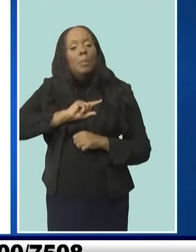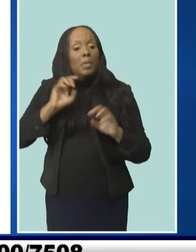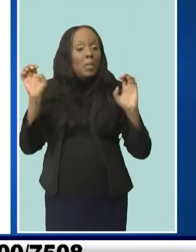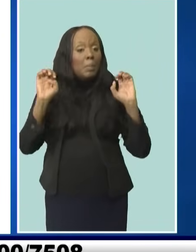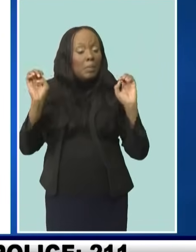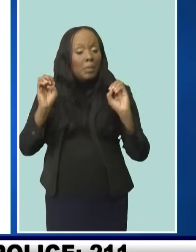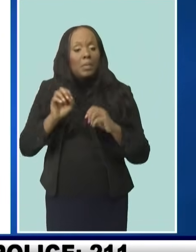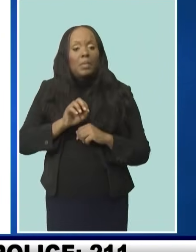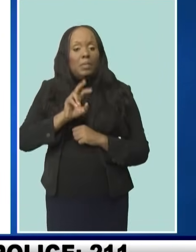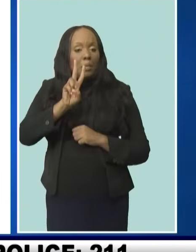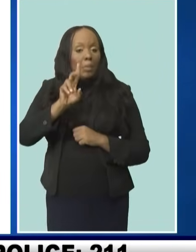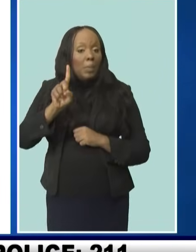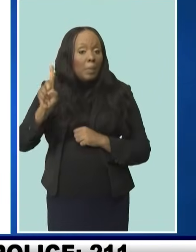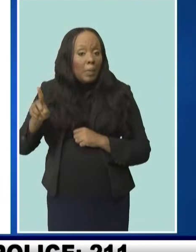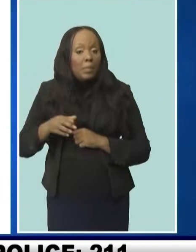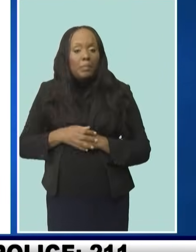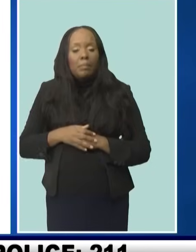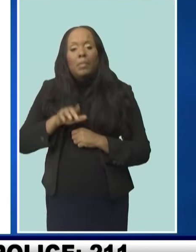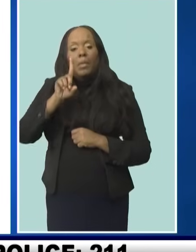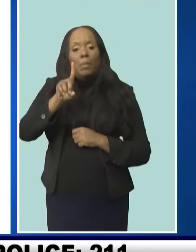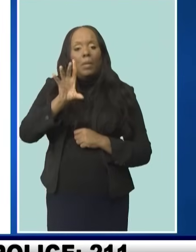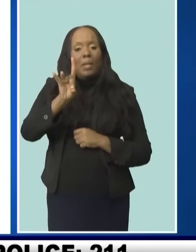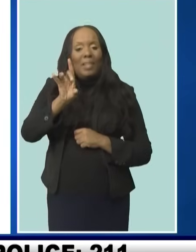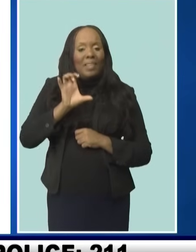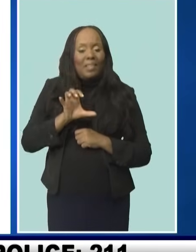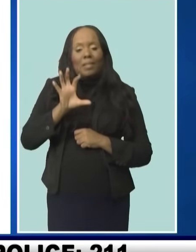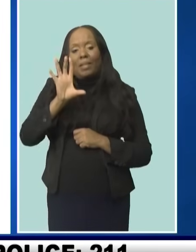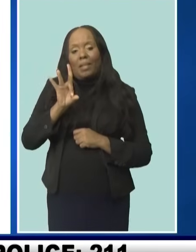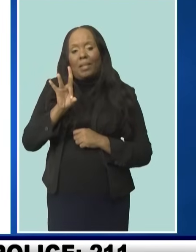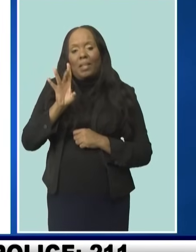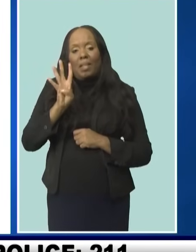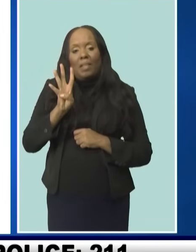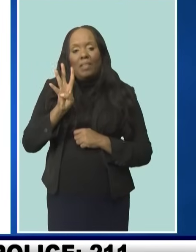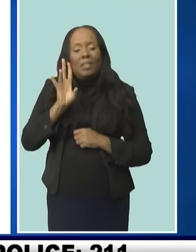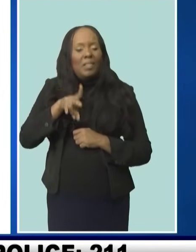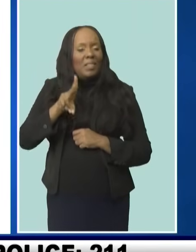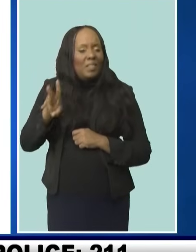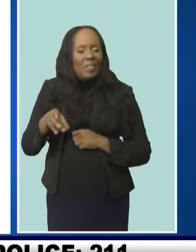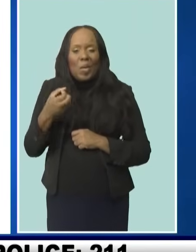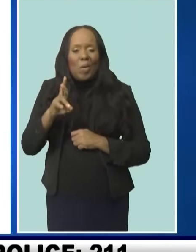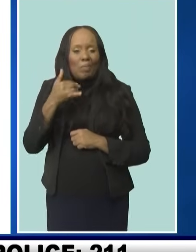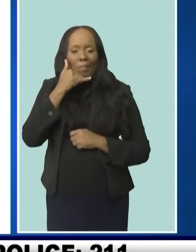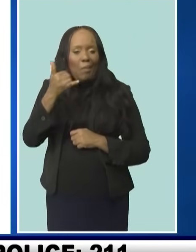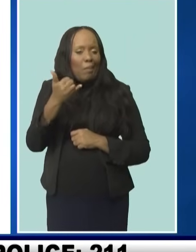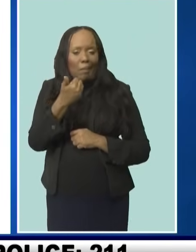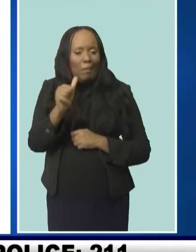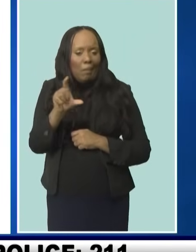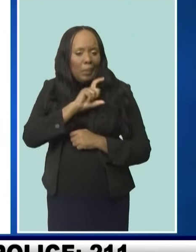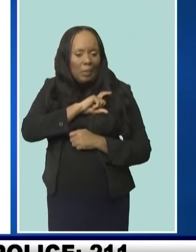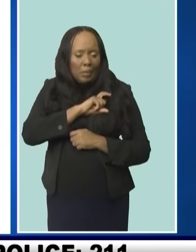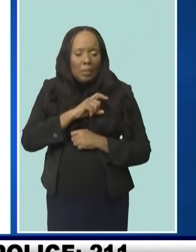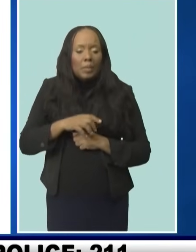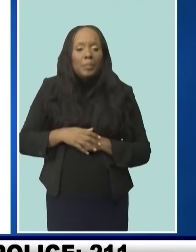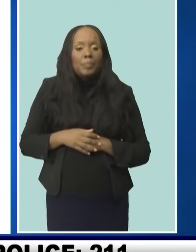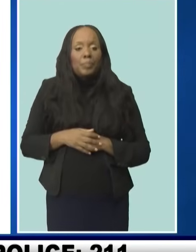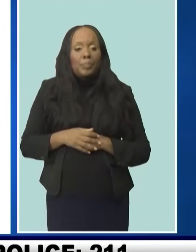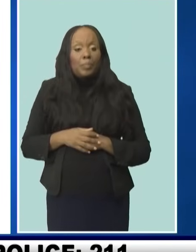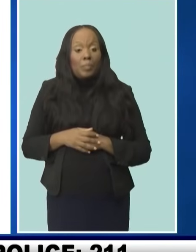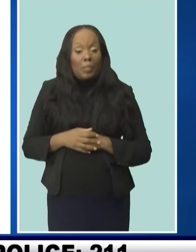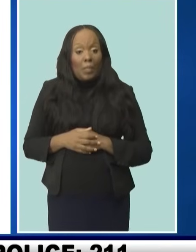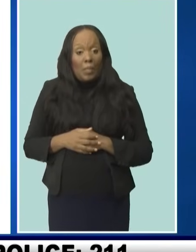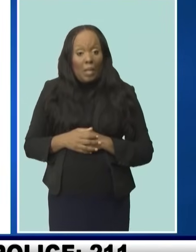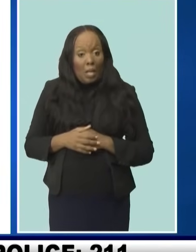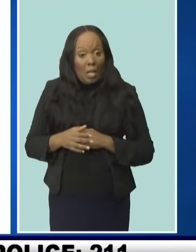417-7508, Police Emergency at 211, Crime Stoppers at 1-800-8477, or the nearest police station. Now, members